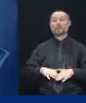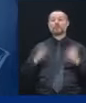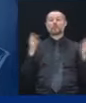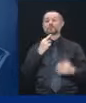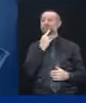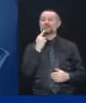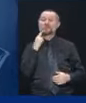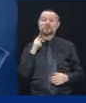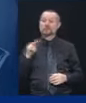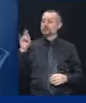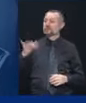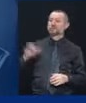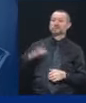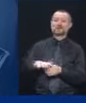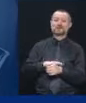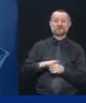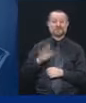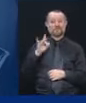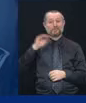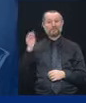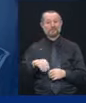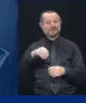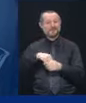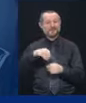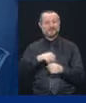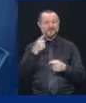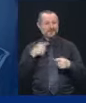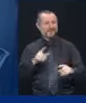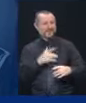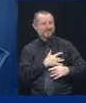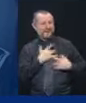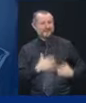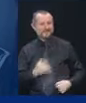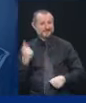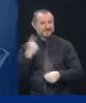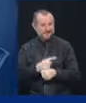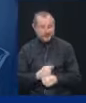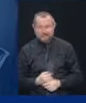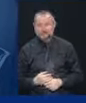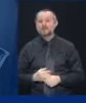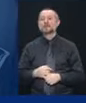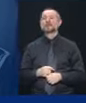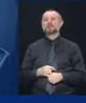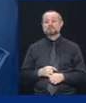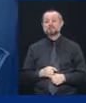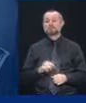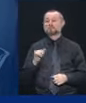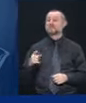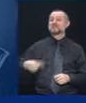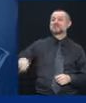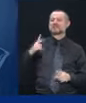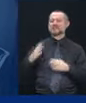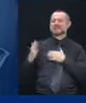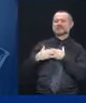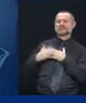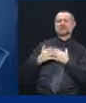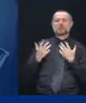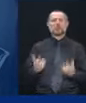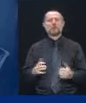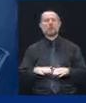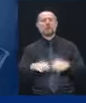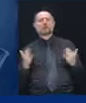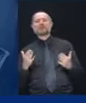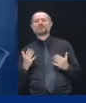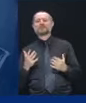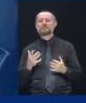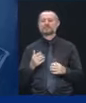City 25% indoor dining on Valentine's Day. They have made the point that they'd like to open a couple of